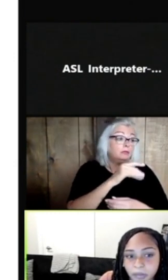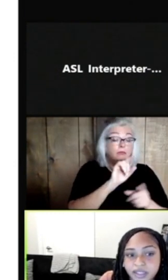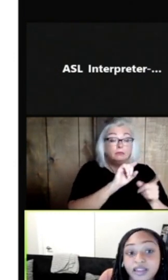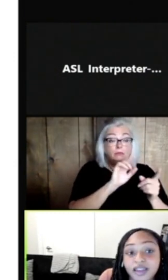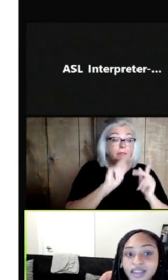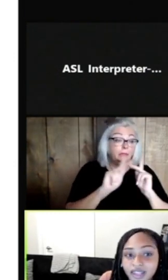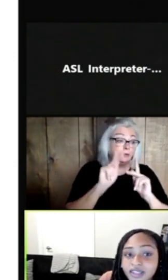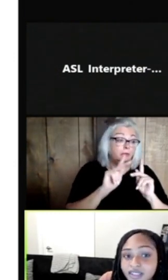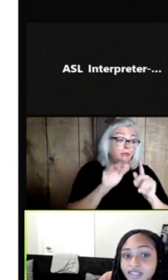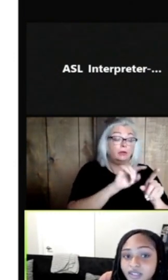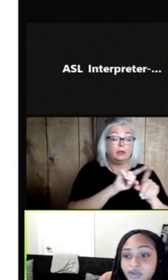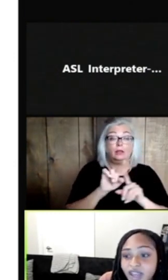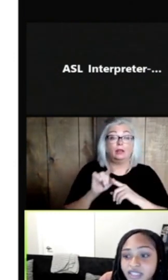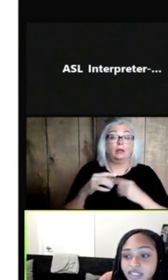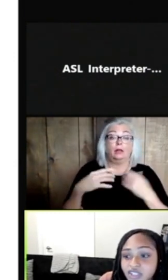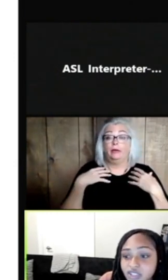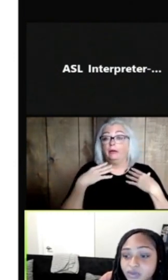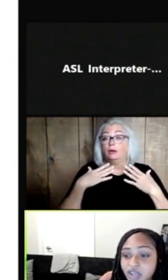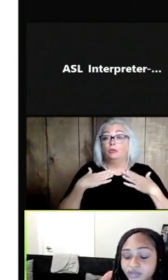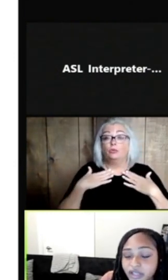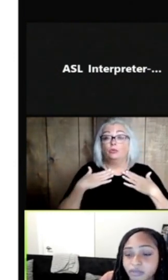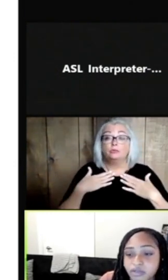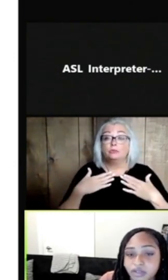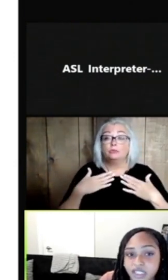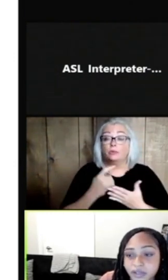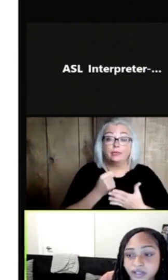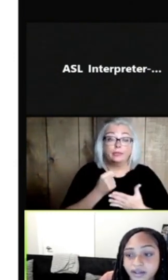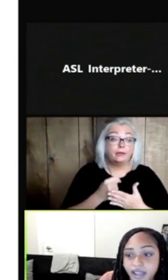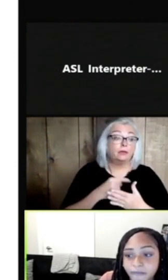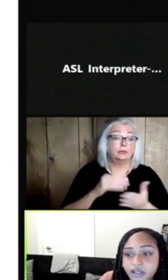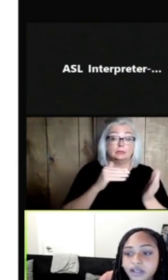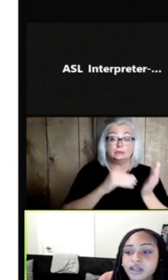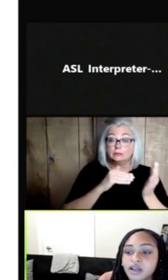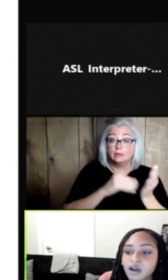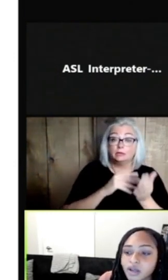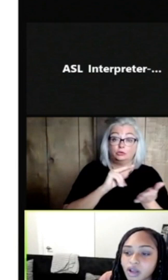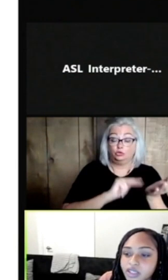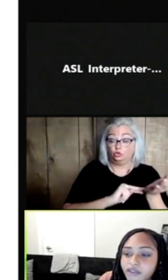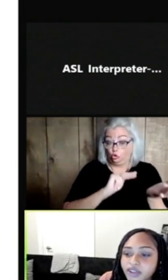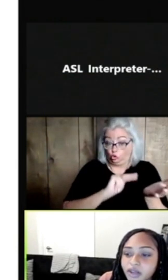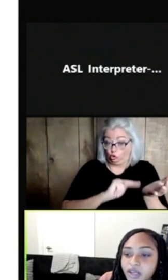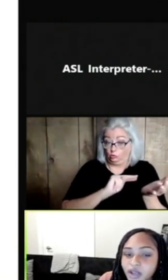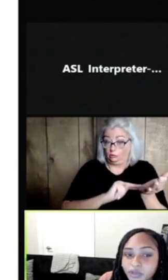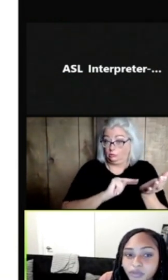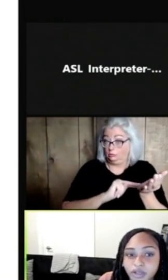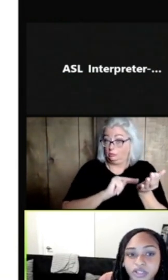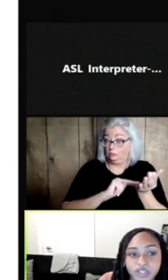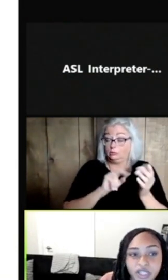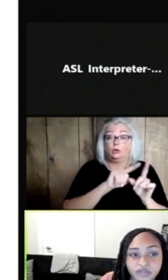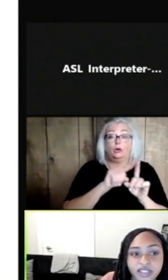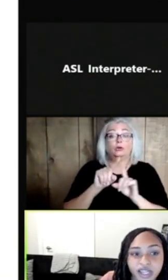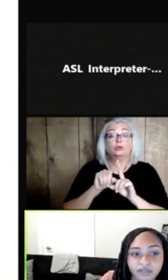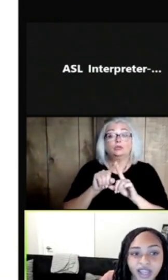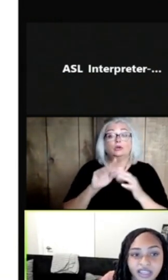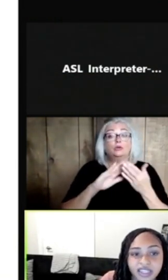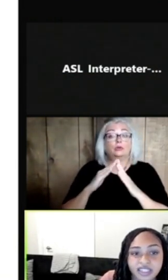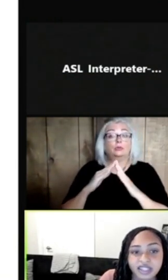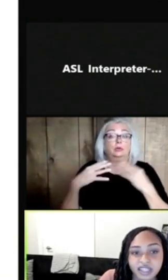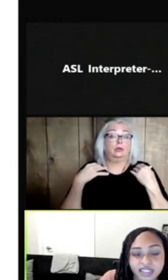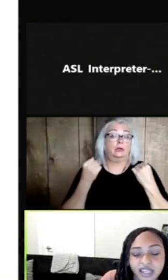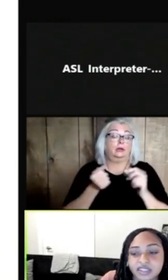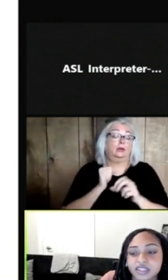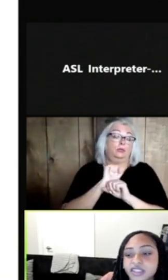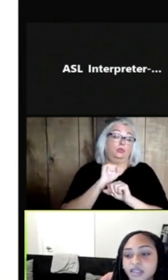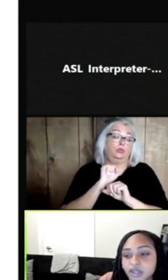respiratory therapists that assist us with vaccinations. We have a very multidisciplinary effort. We also have community health workers, which give us a lot of access